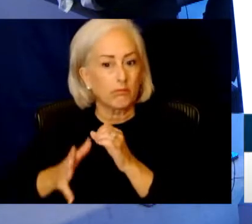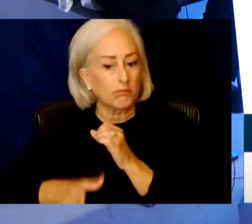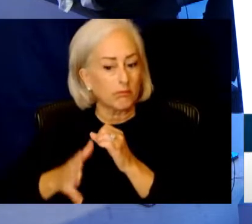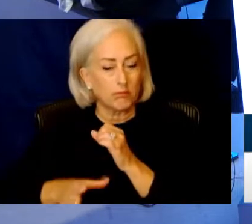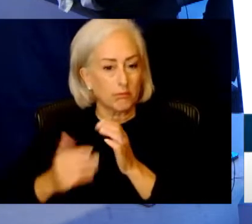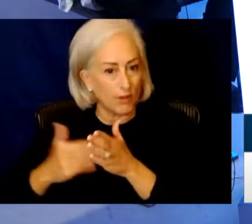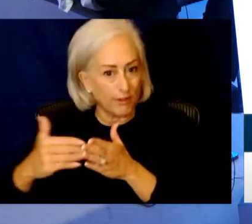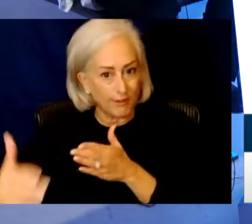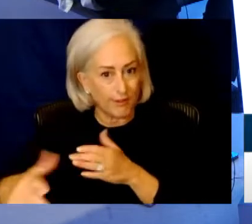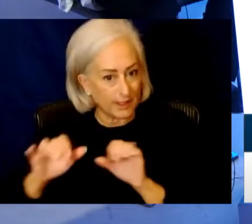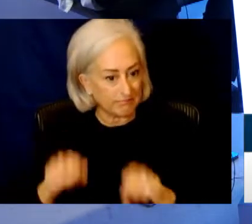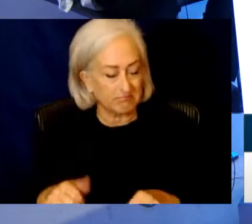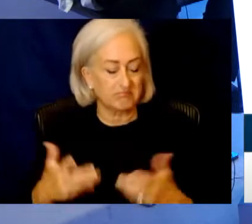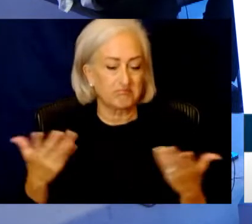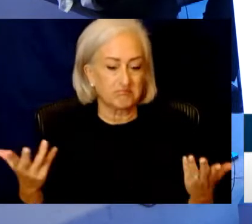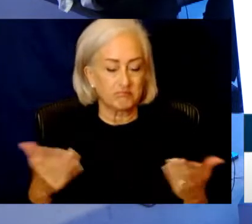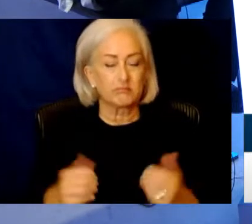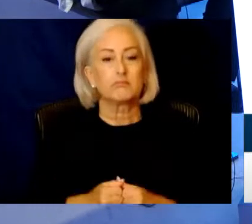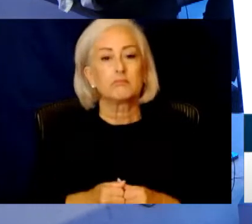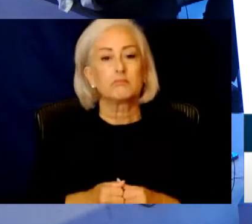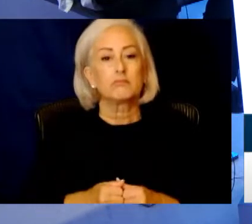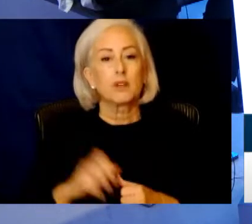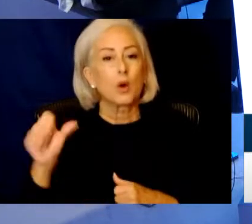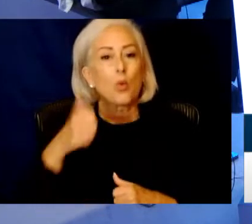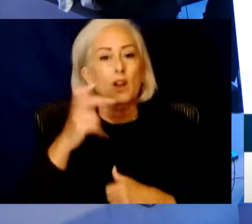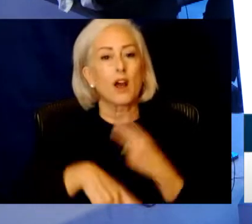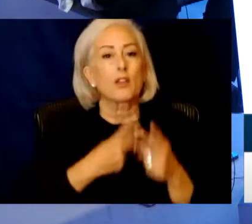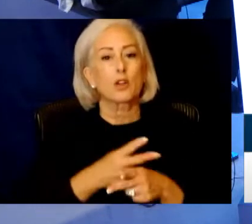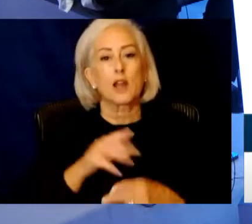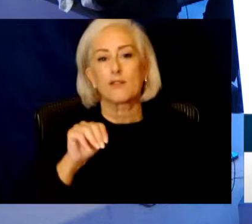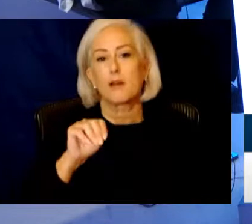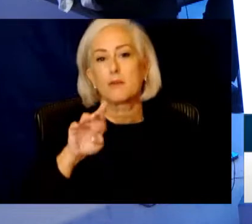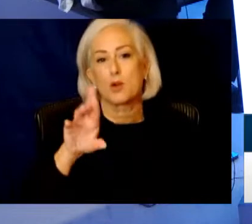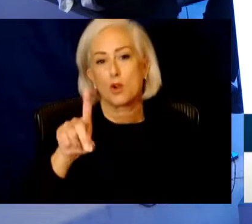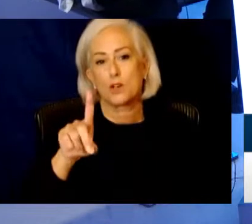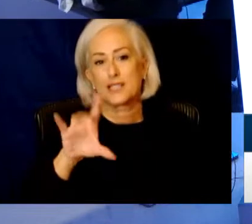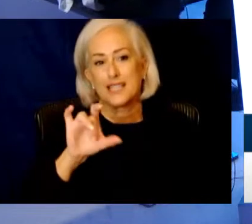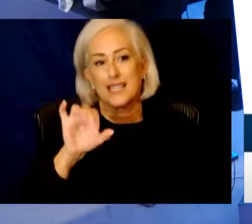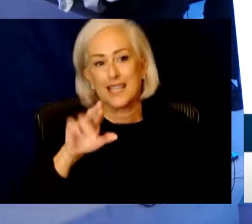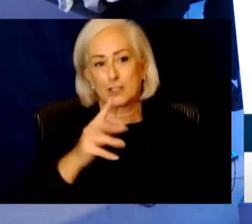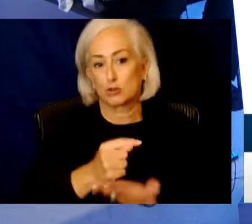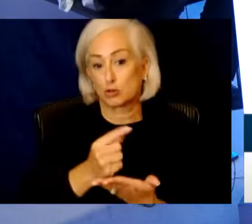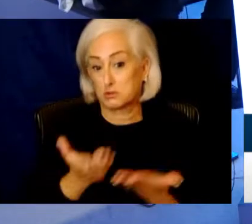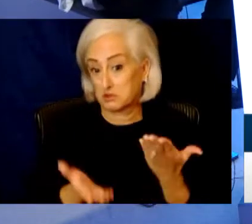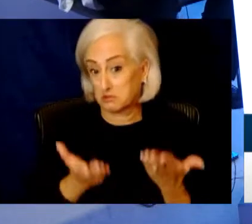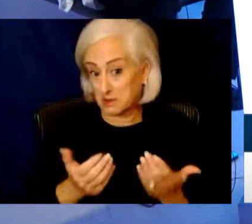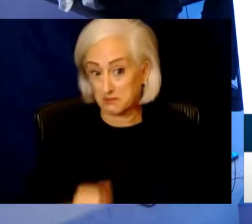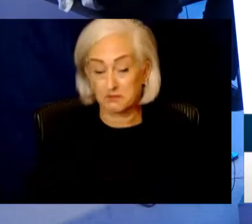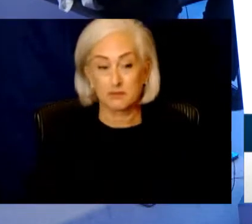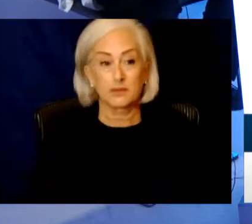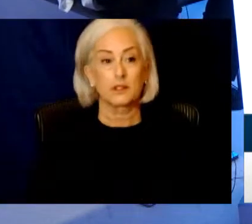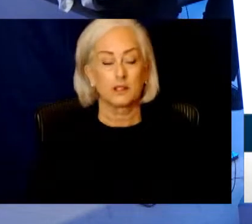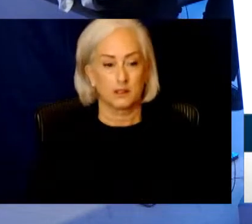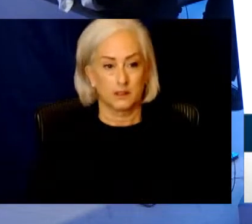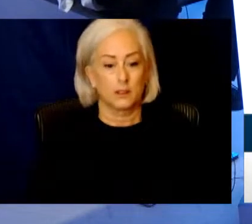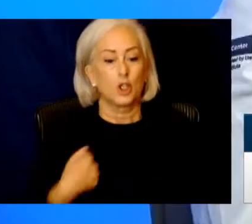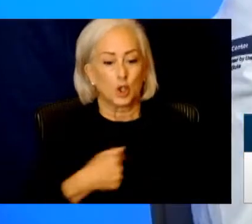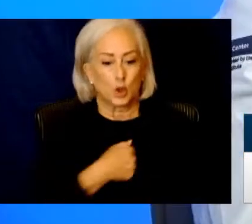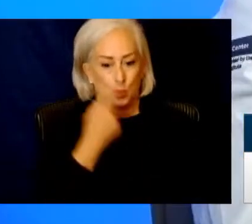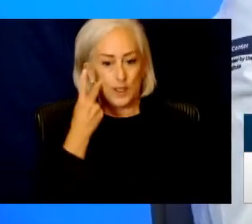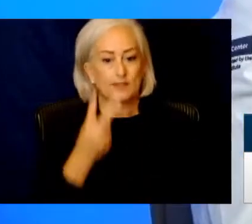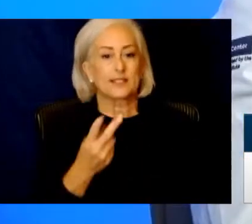with, are there other types of MMRD cancers out there? Yes, I think we've already seen some really